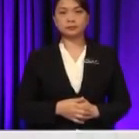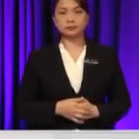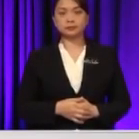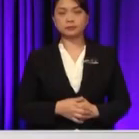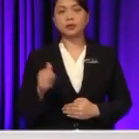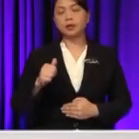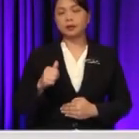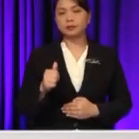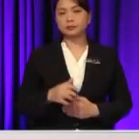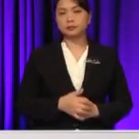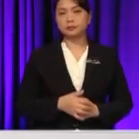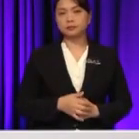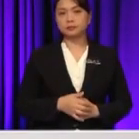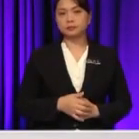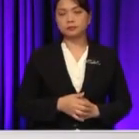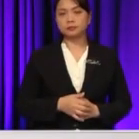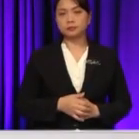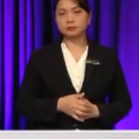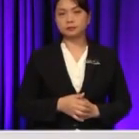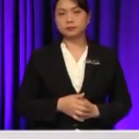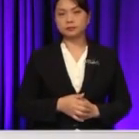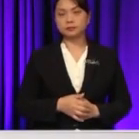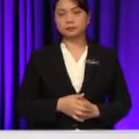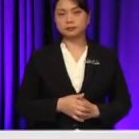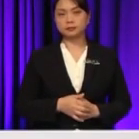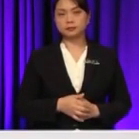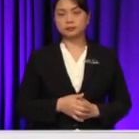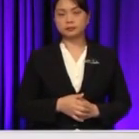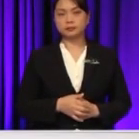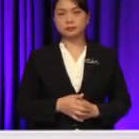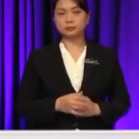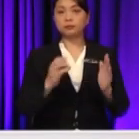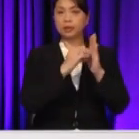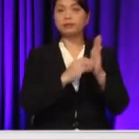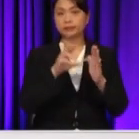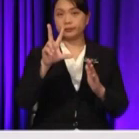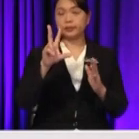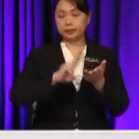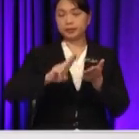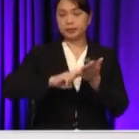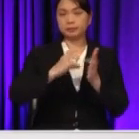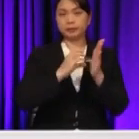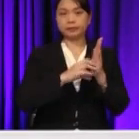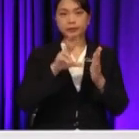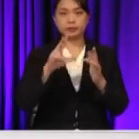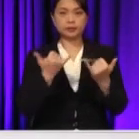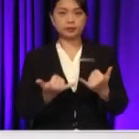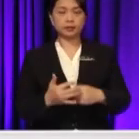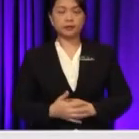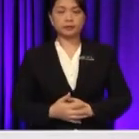Apart from that, what about those feelings that you can communication with work? If one